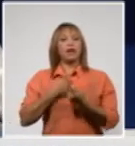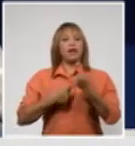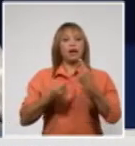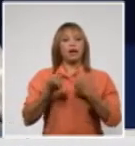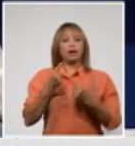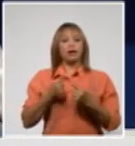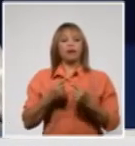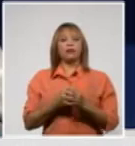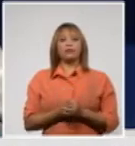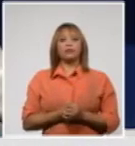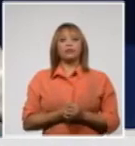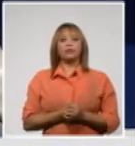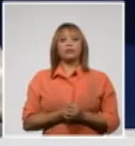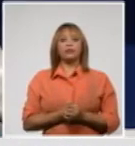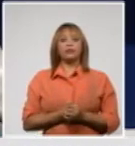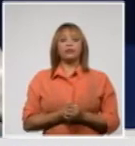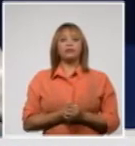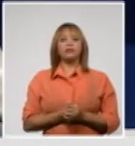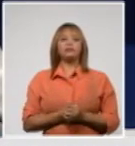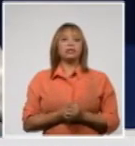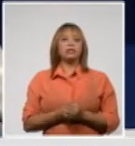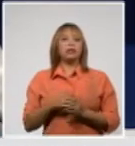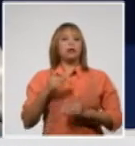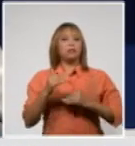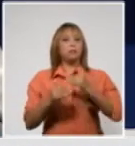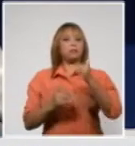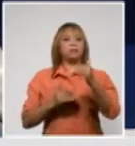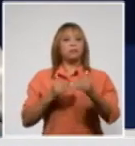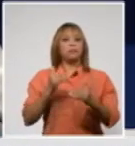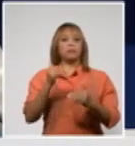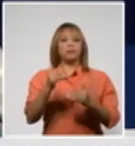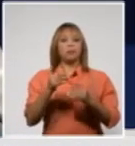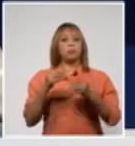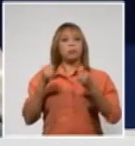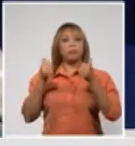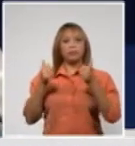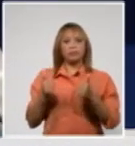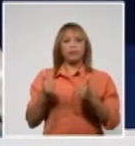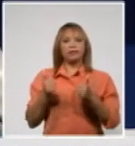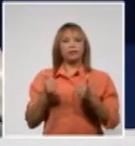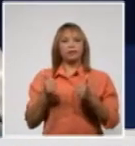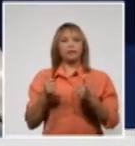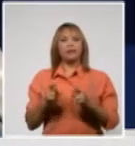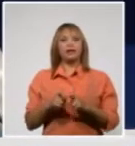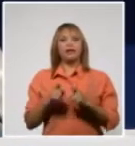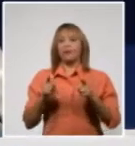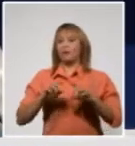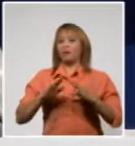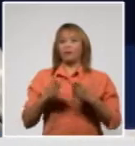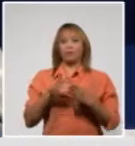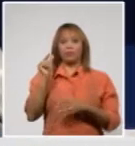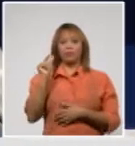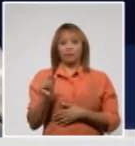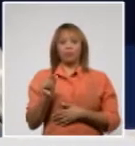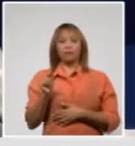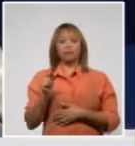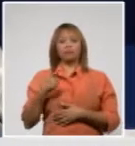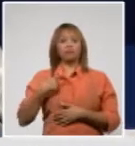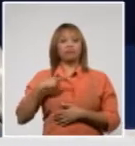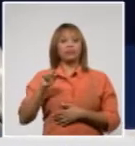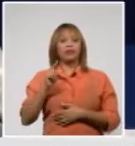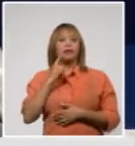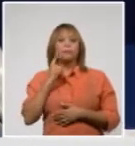that despite responding well to treatment, however, the risk is still high, especially given the large numbers